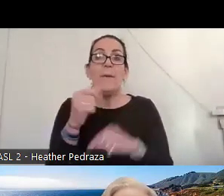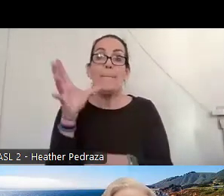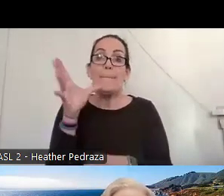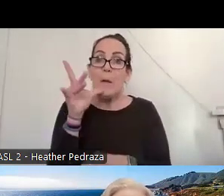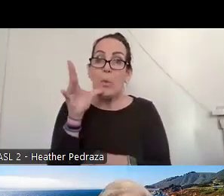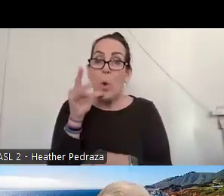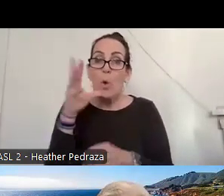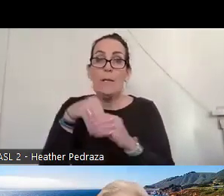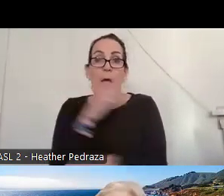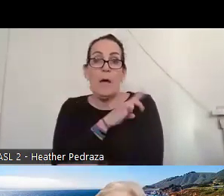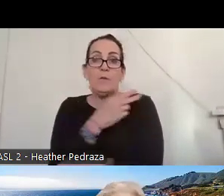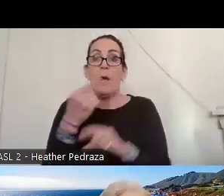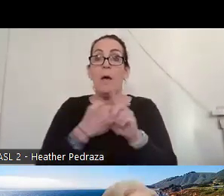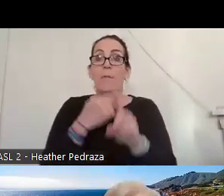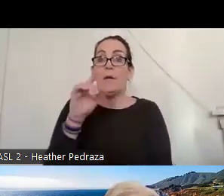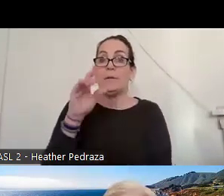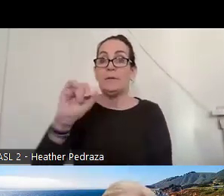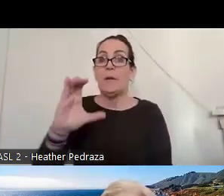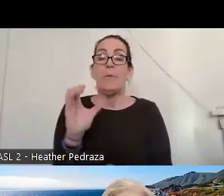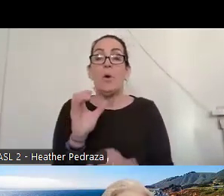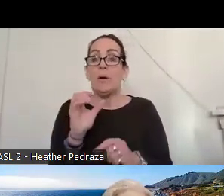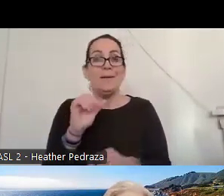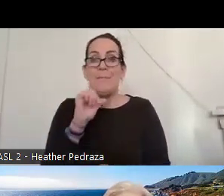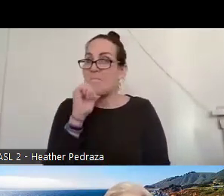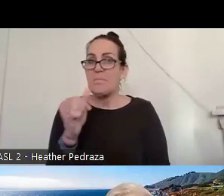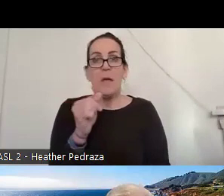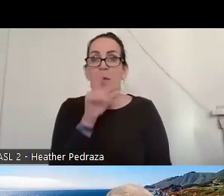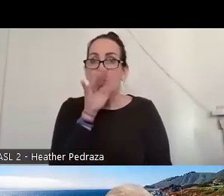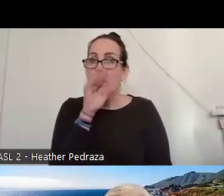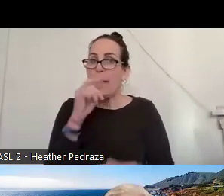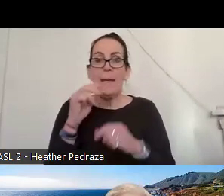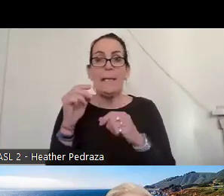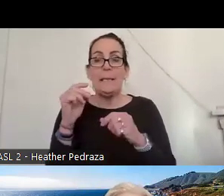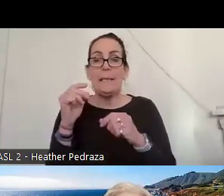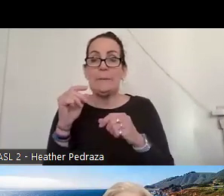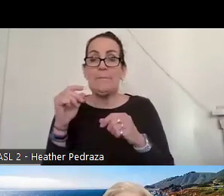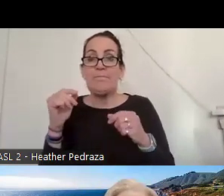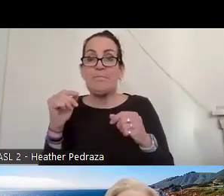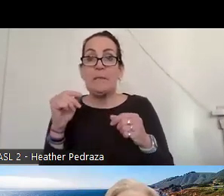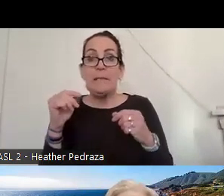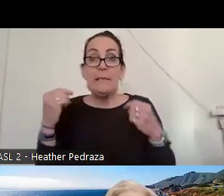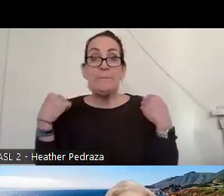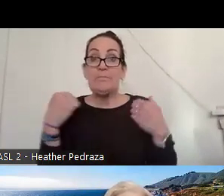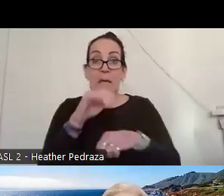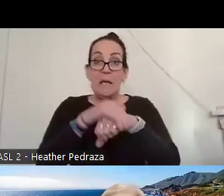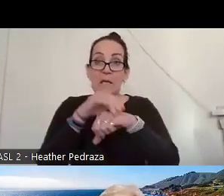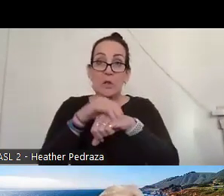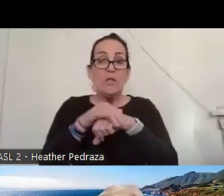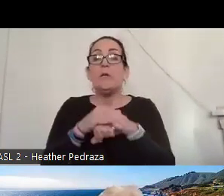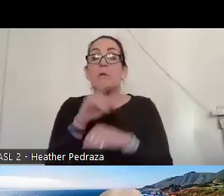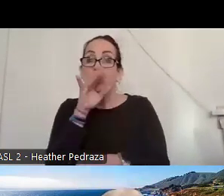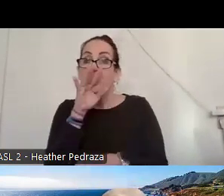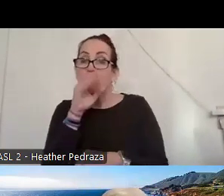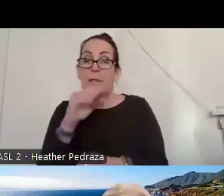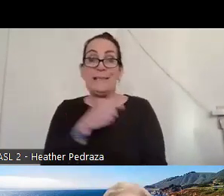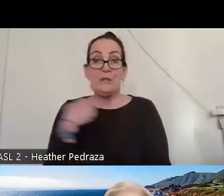hospital in December. She is not a native English speaker. She is a Mandarin Chinese speaker, and she